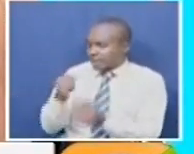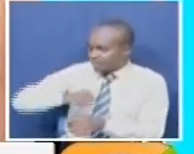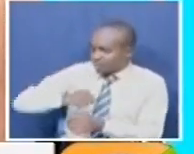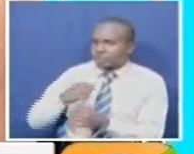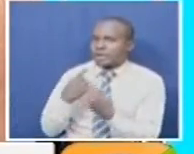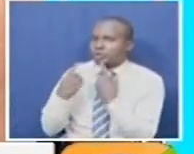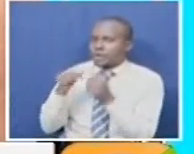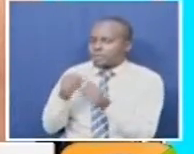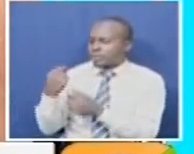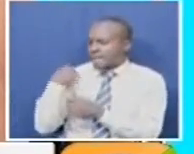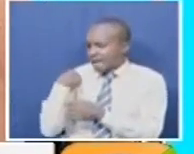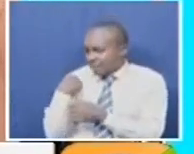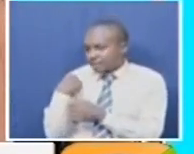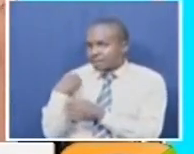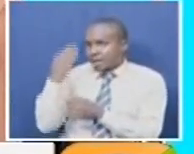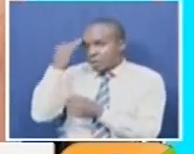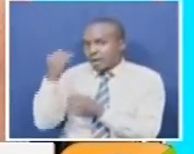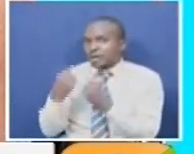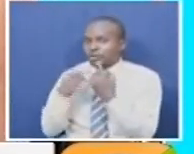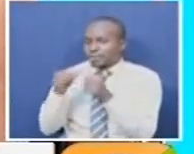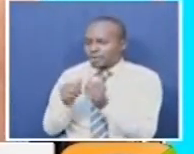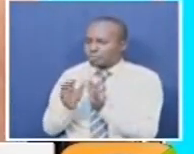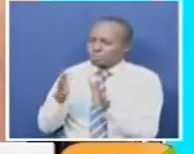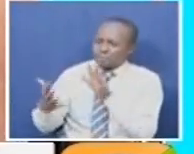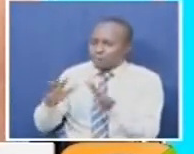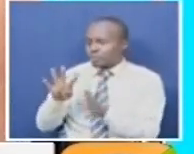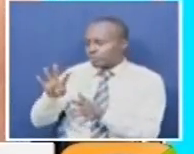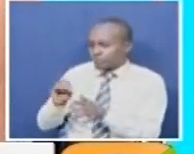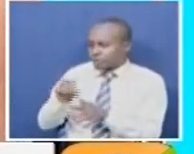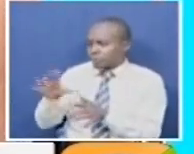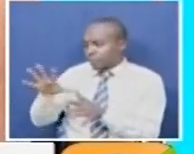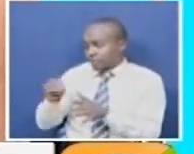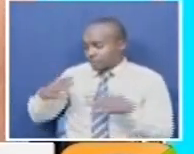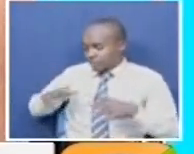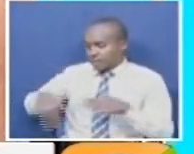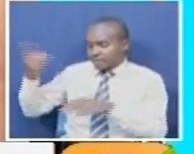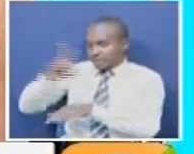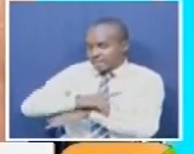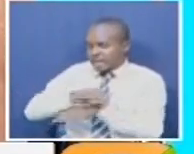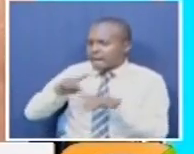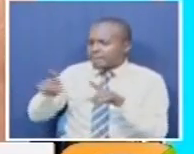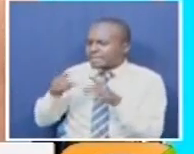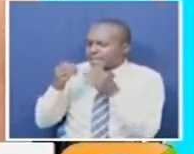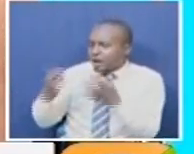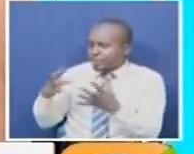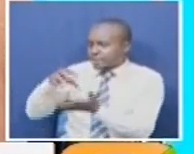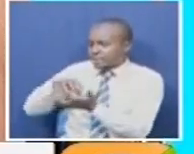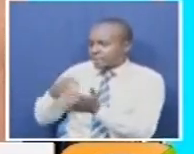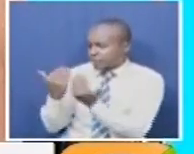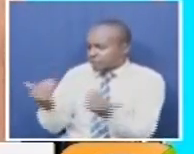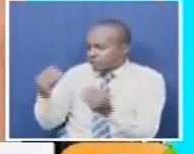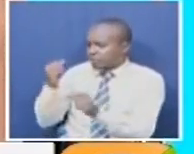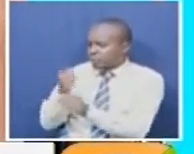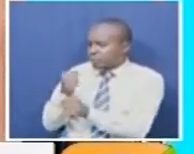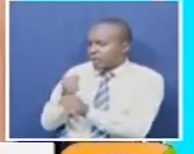about the numbers, because you gave us an overall view that you deal with about 40 to 50 persons per day, but how many cases of children do you